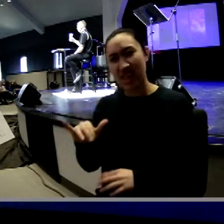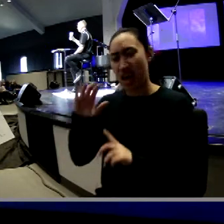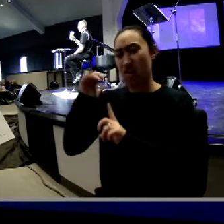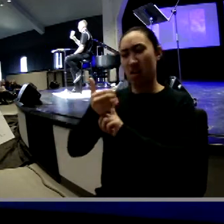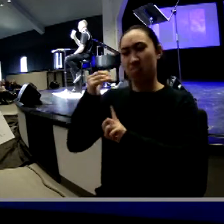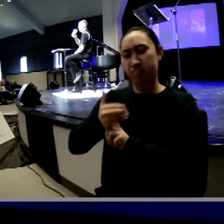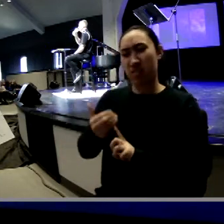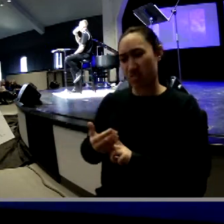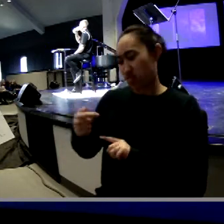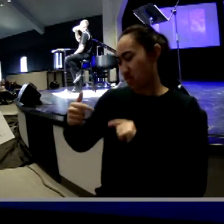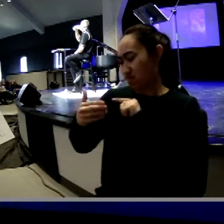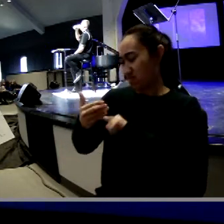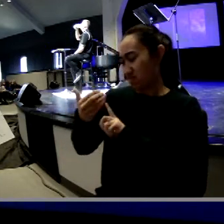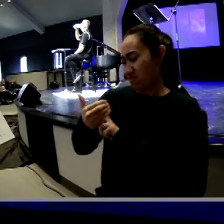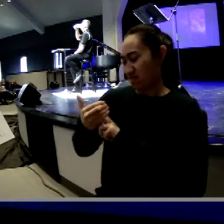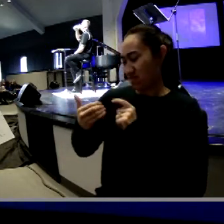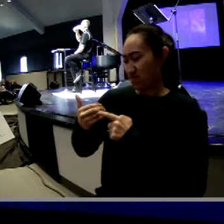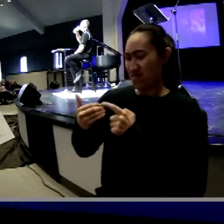what fuels us.